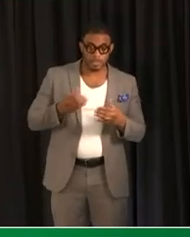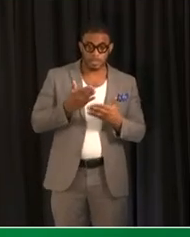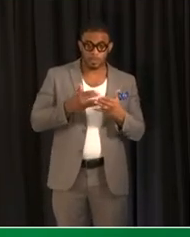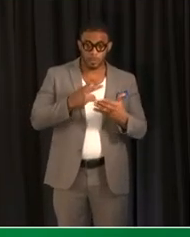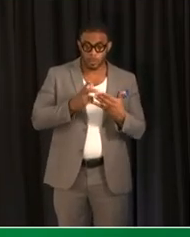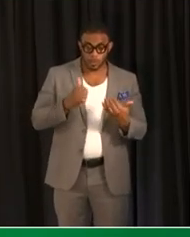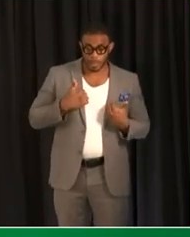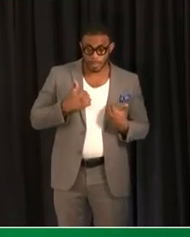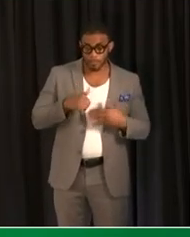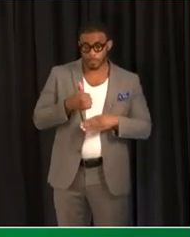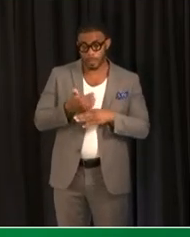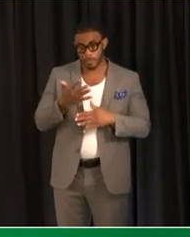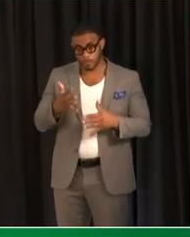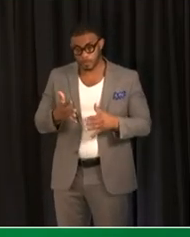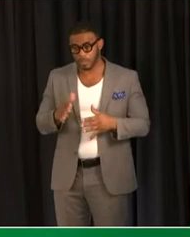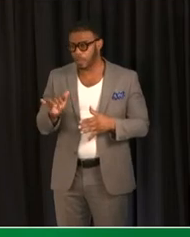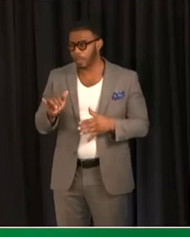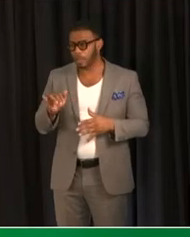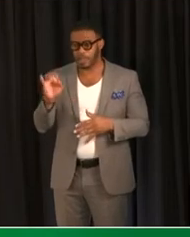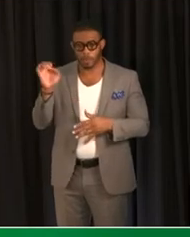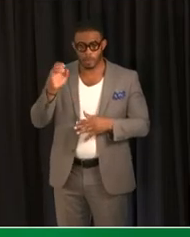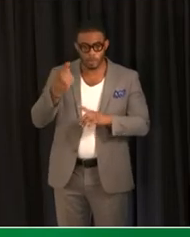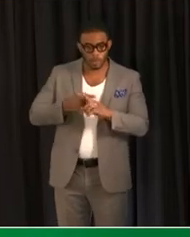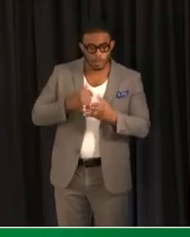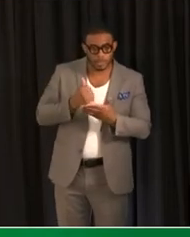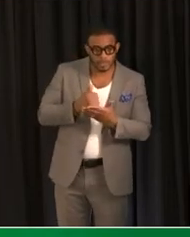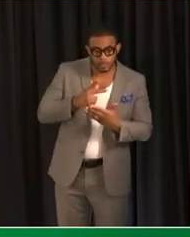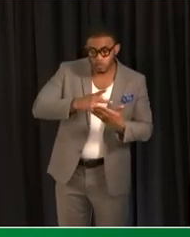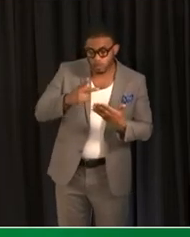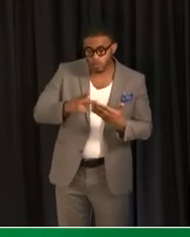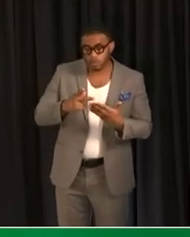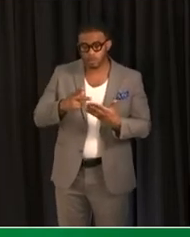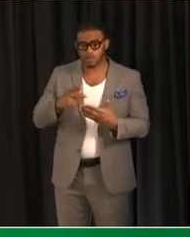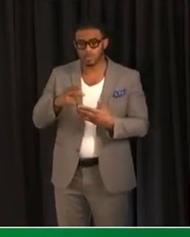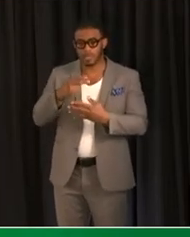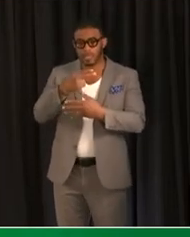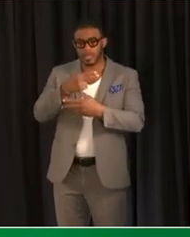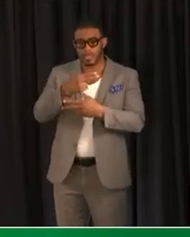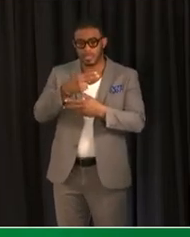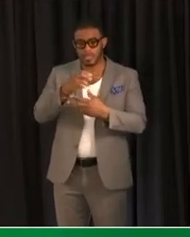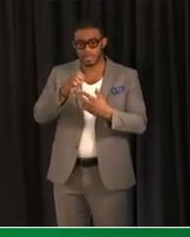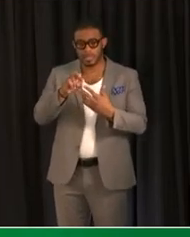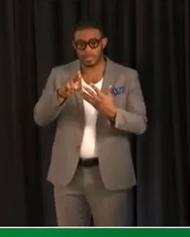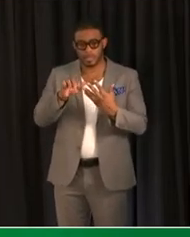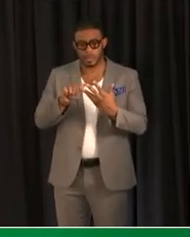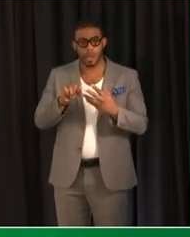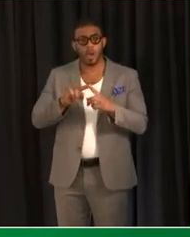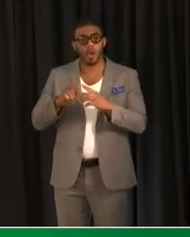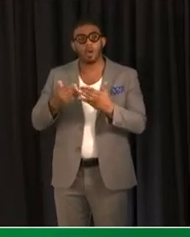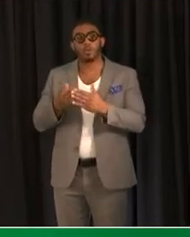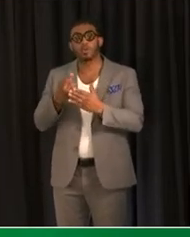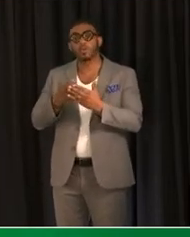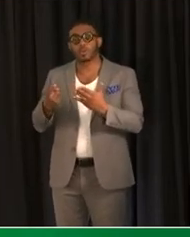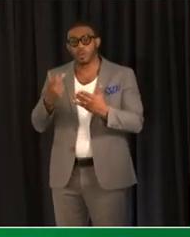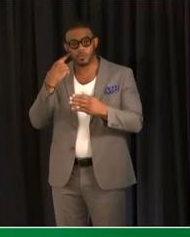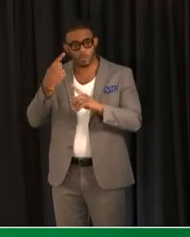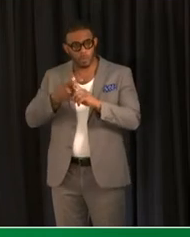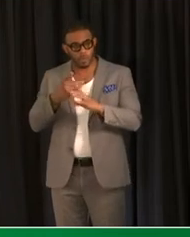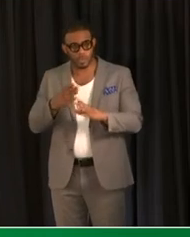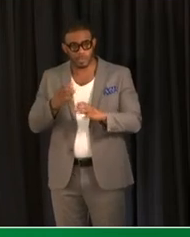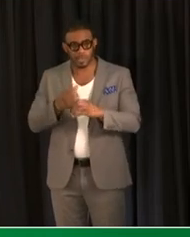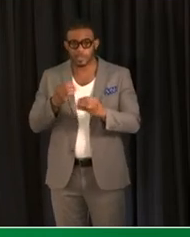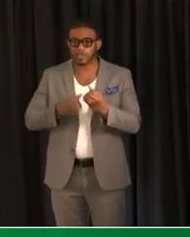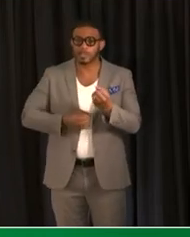some of the programs that we have in place already, like Emergency Rental Assistance Program, ERAP, but also have this new resource